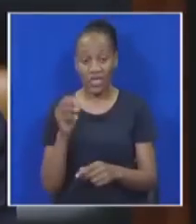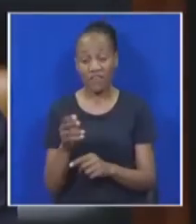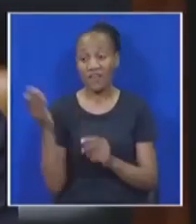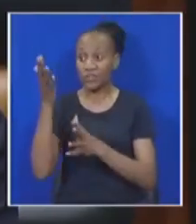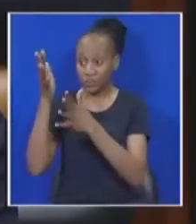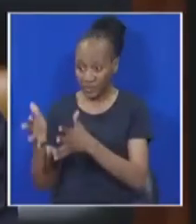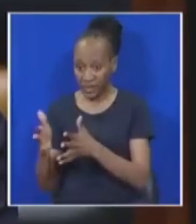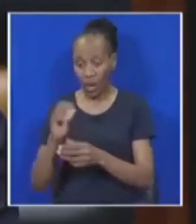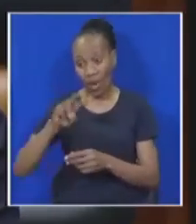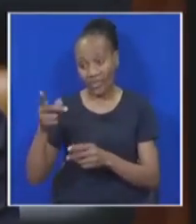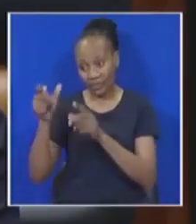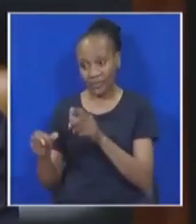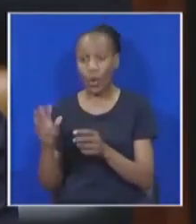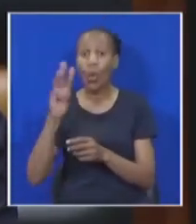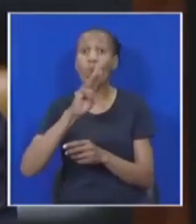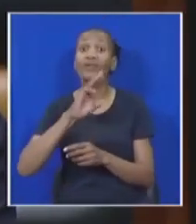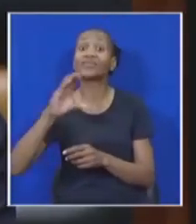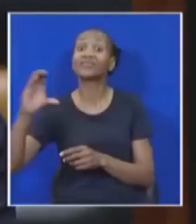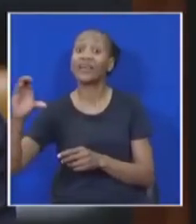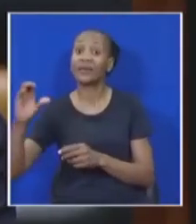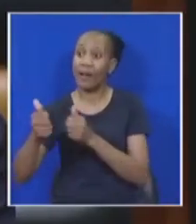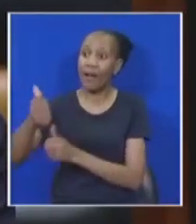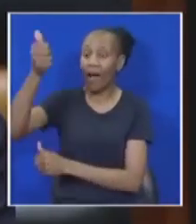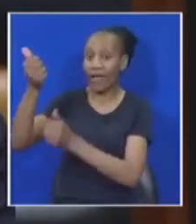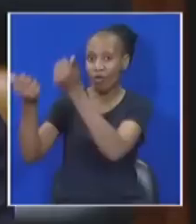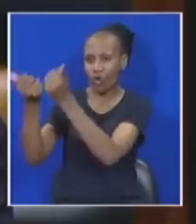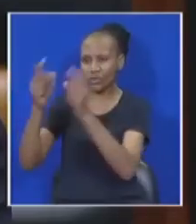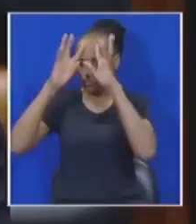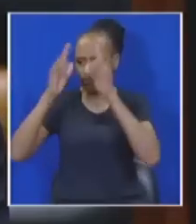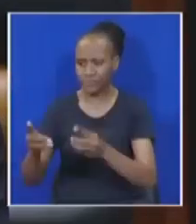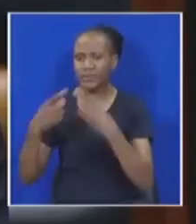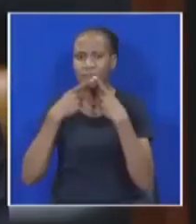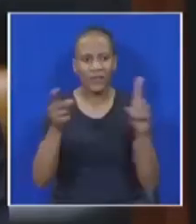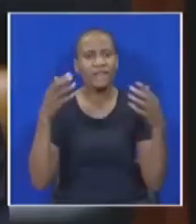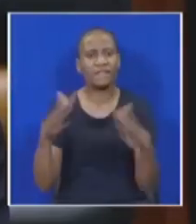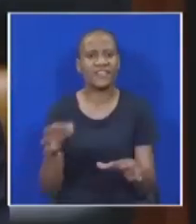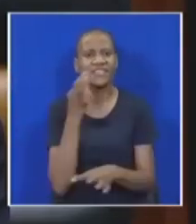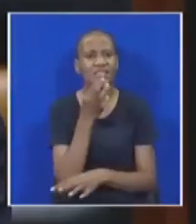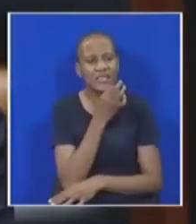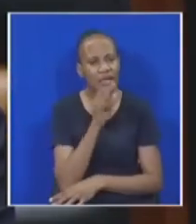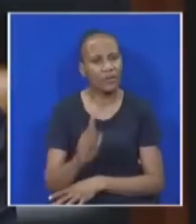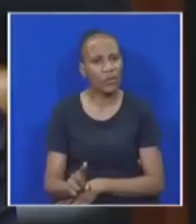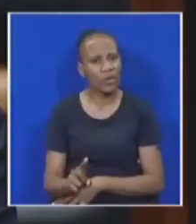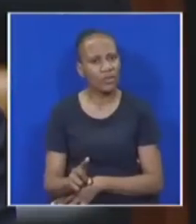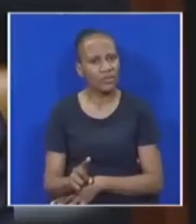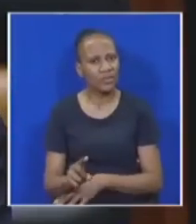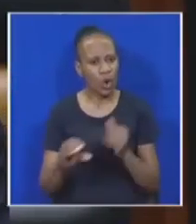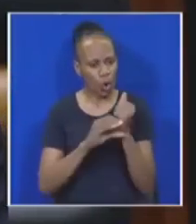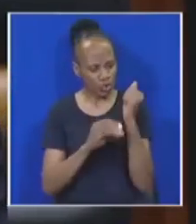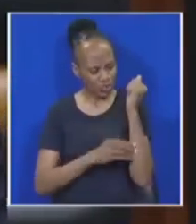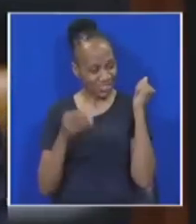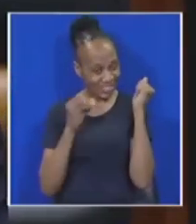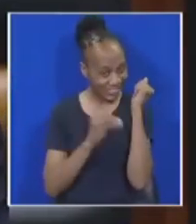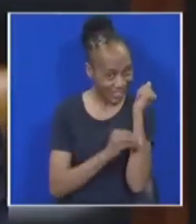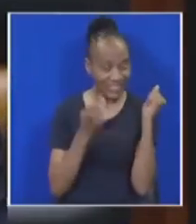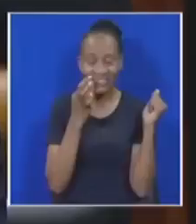the Western Cape High Court ruled that there was no implied or express constitutional requirement for